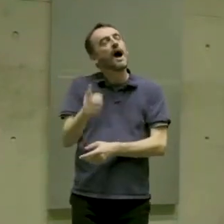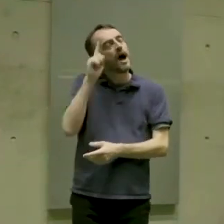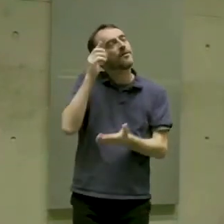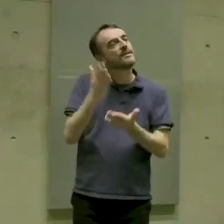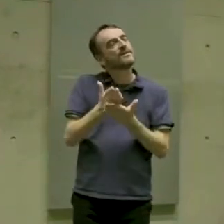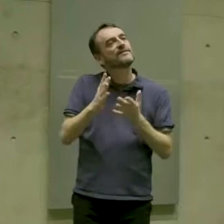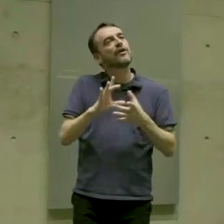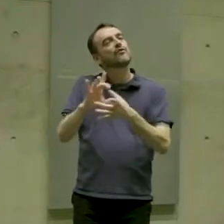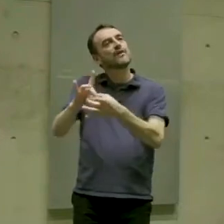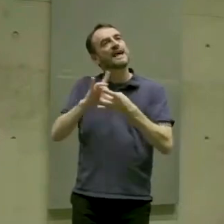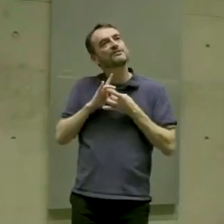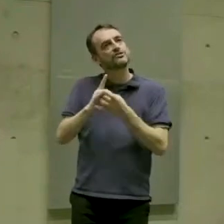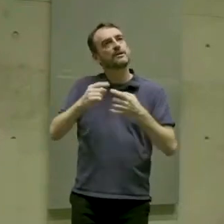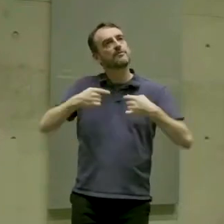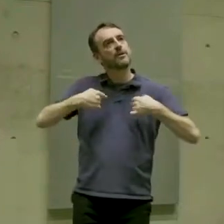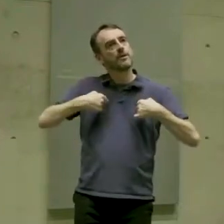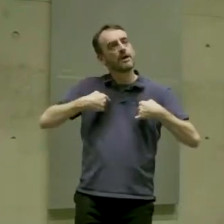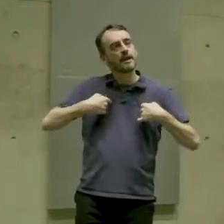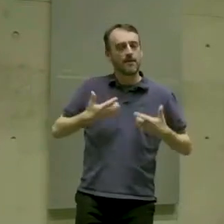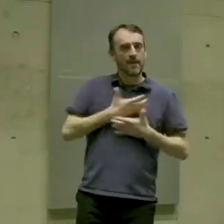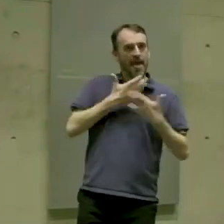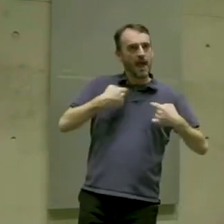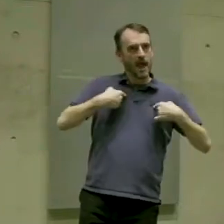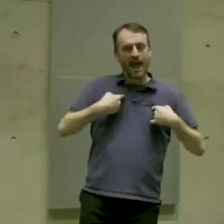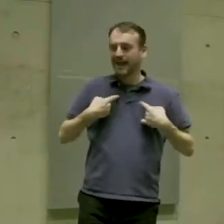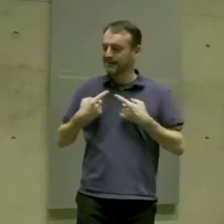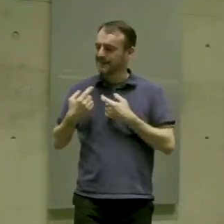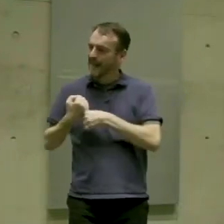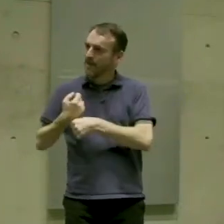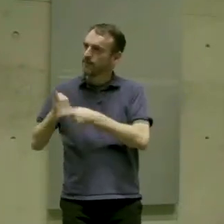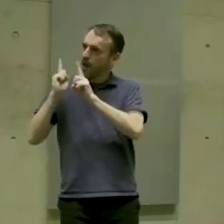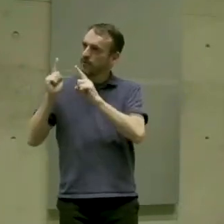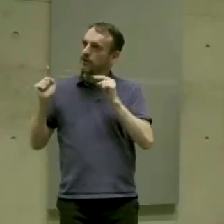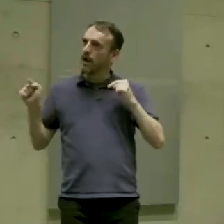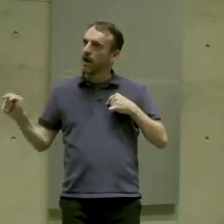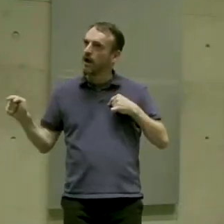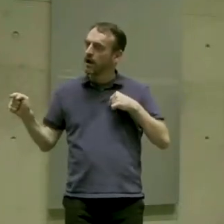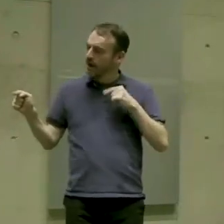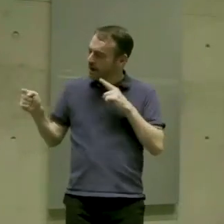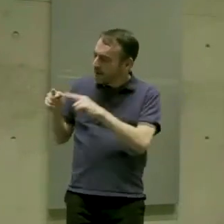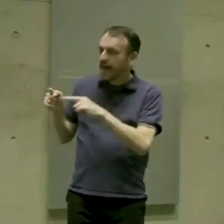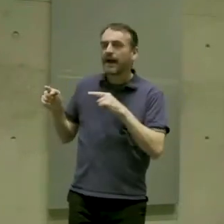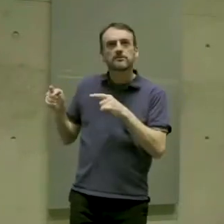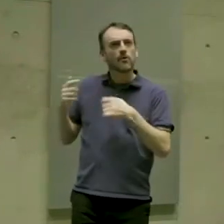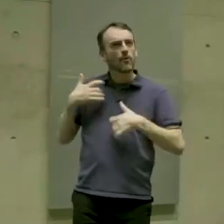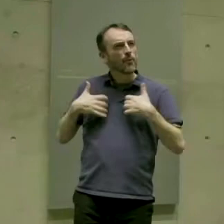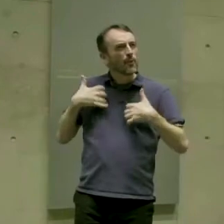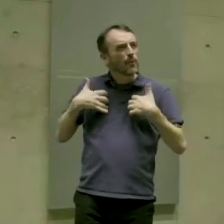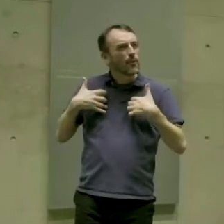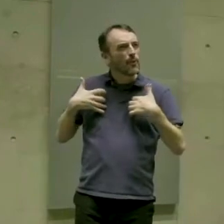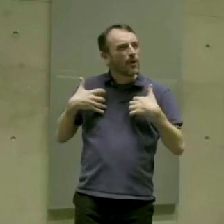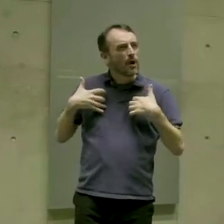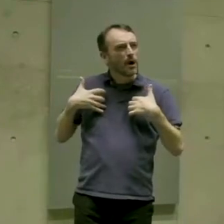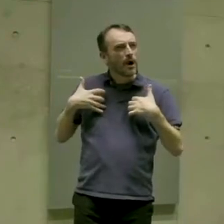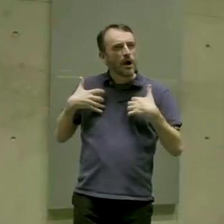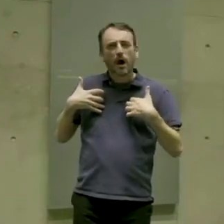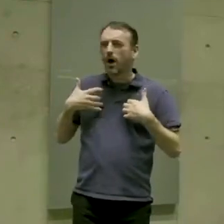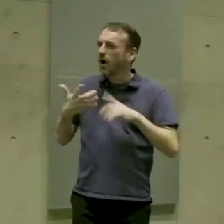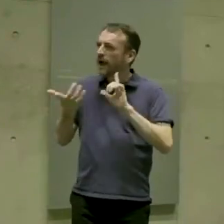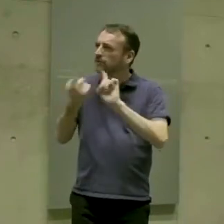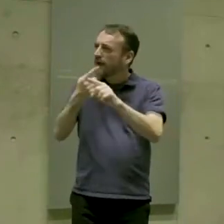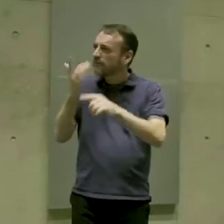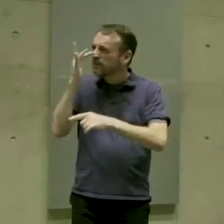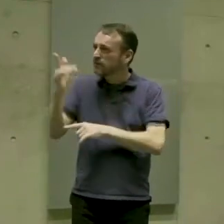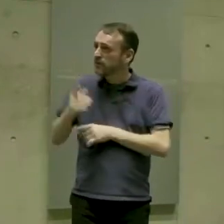the player and the games master is inherently one of the most fascinating things about interactive fiction. The games master guides